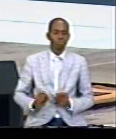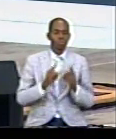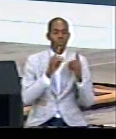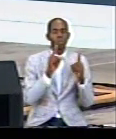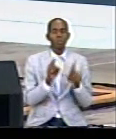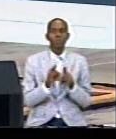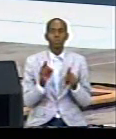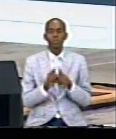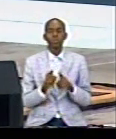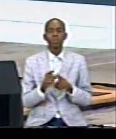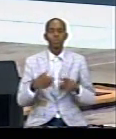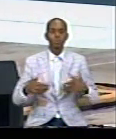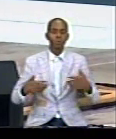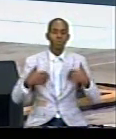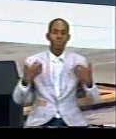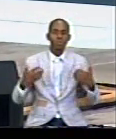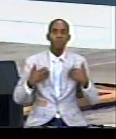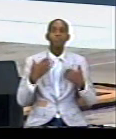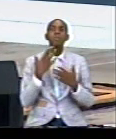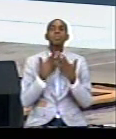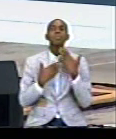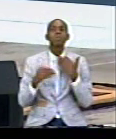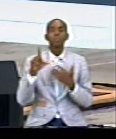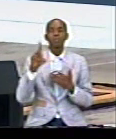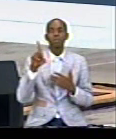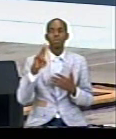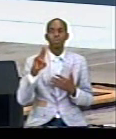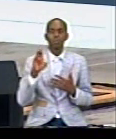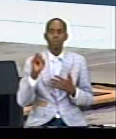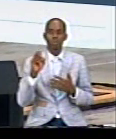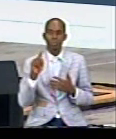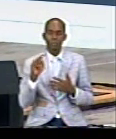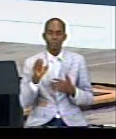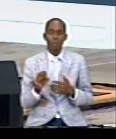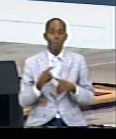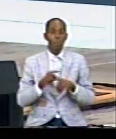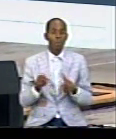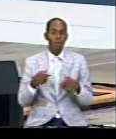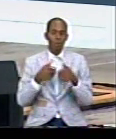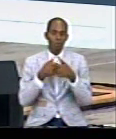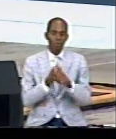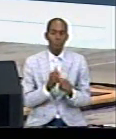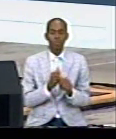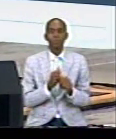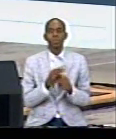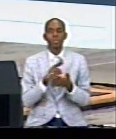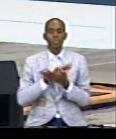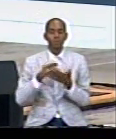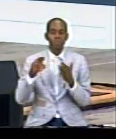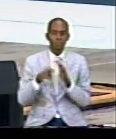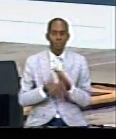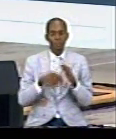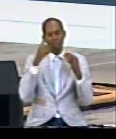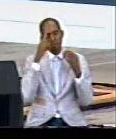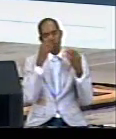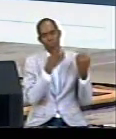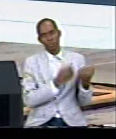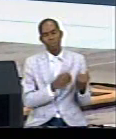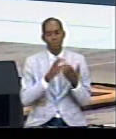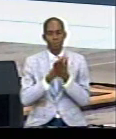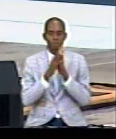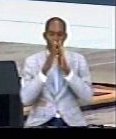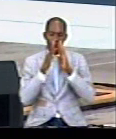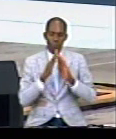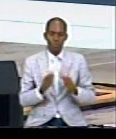lusts, but follow righteousness, faith, charity, peace with